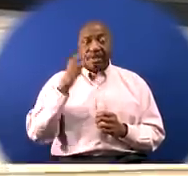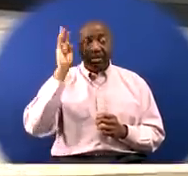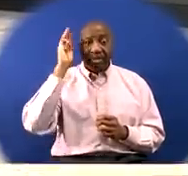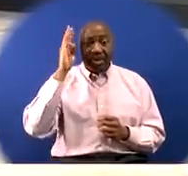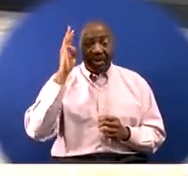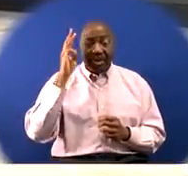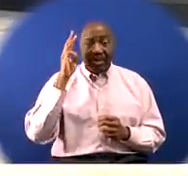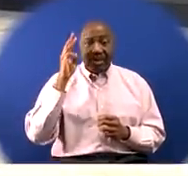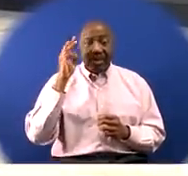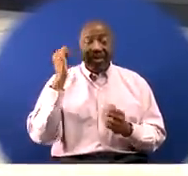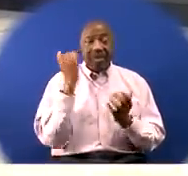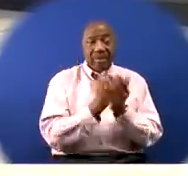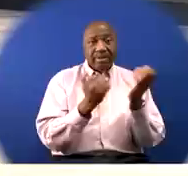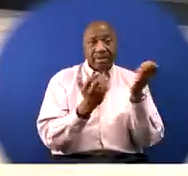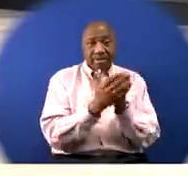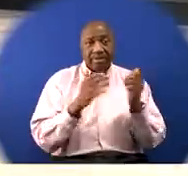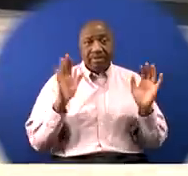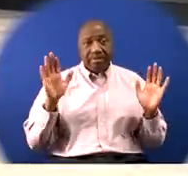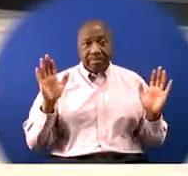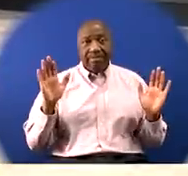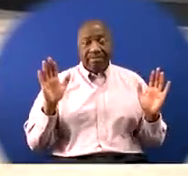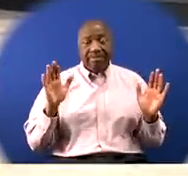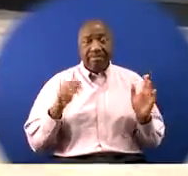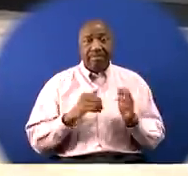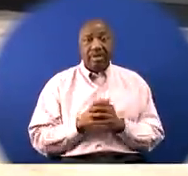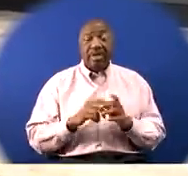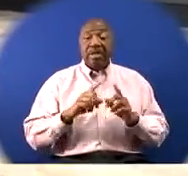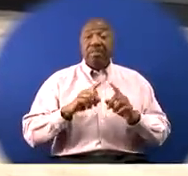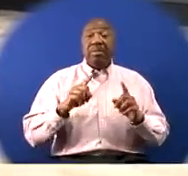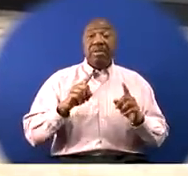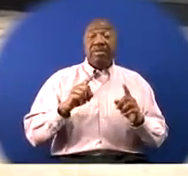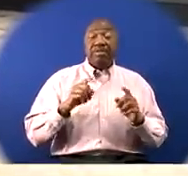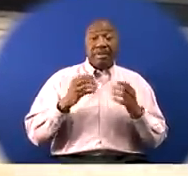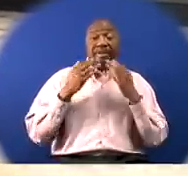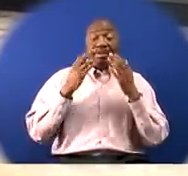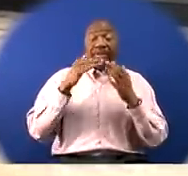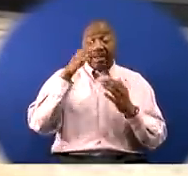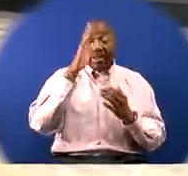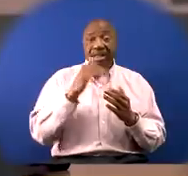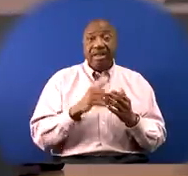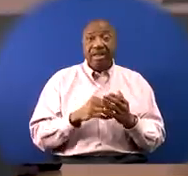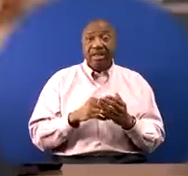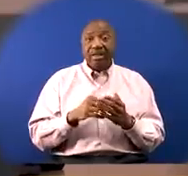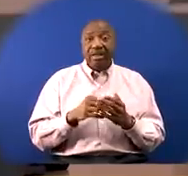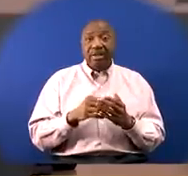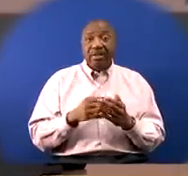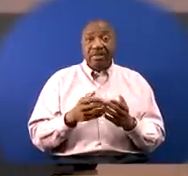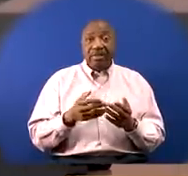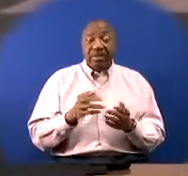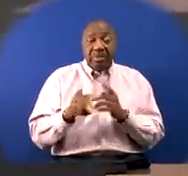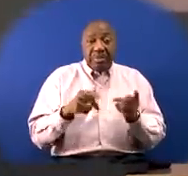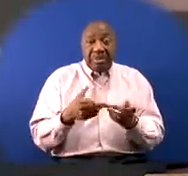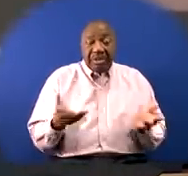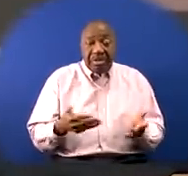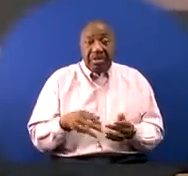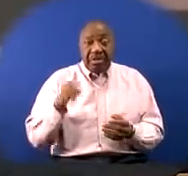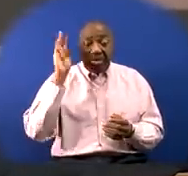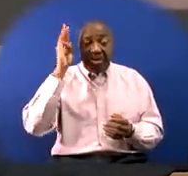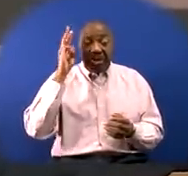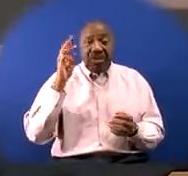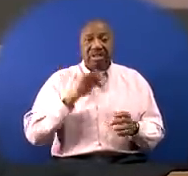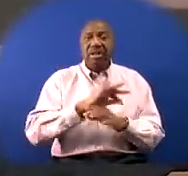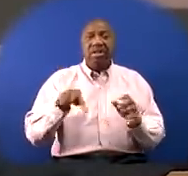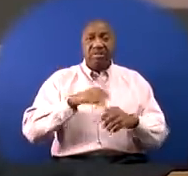Witnesses of the crucifixion. But I also thank God for these witnesses all over this